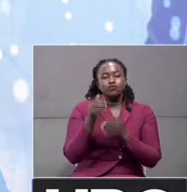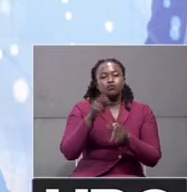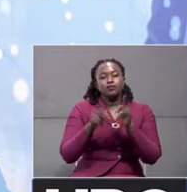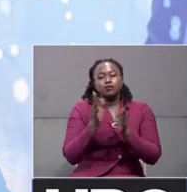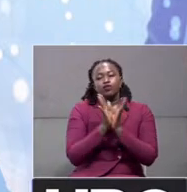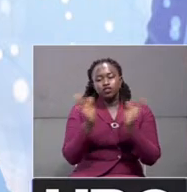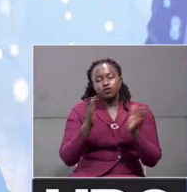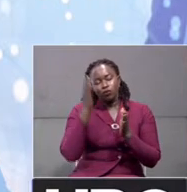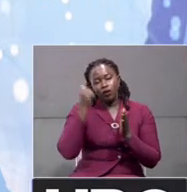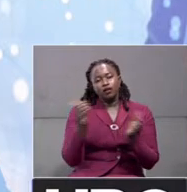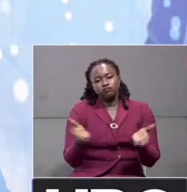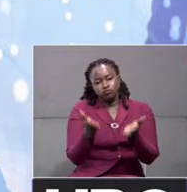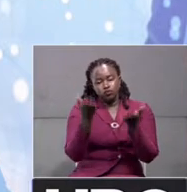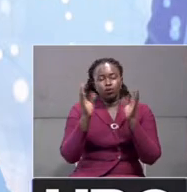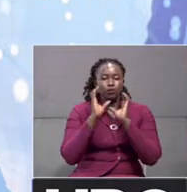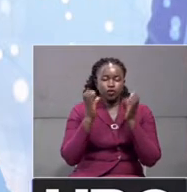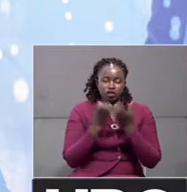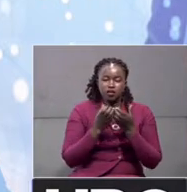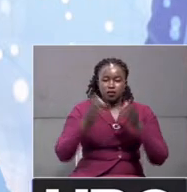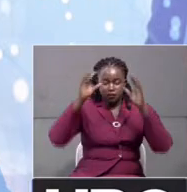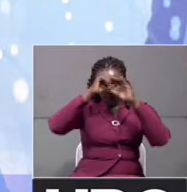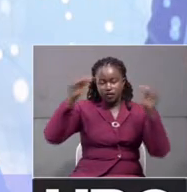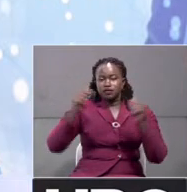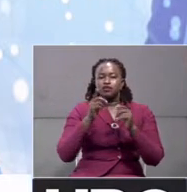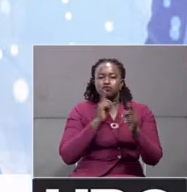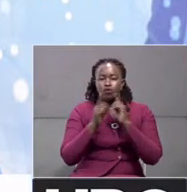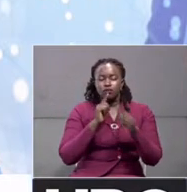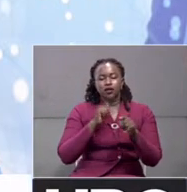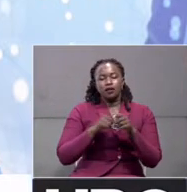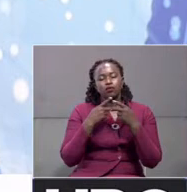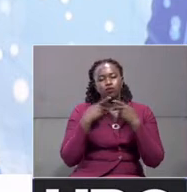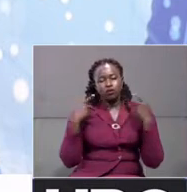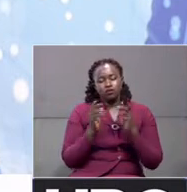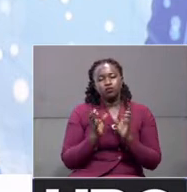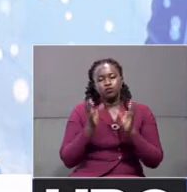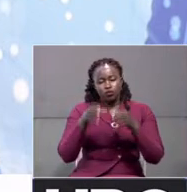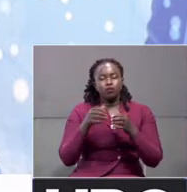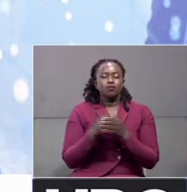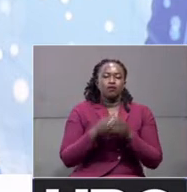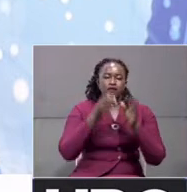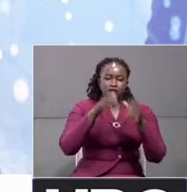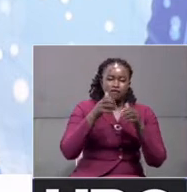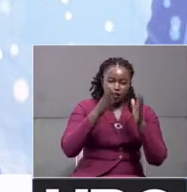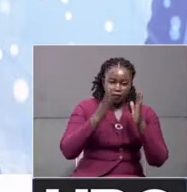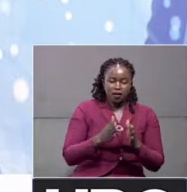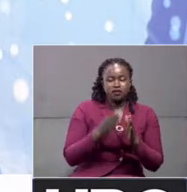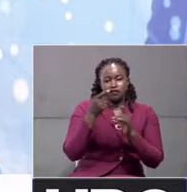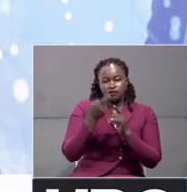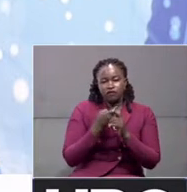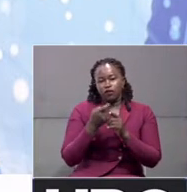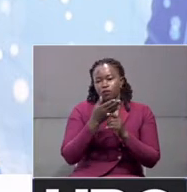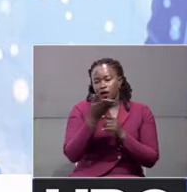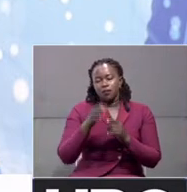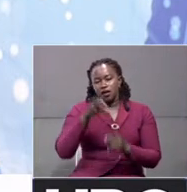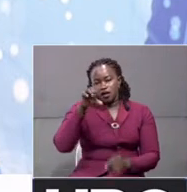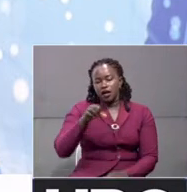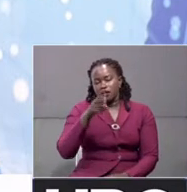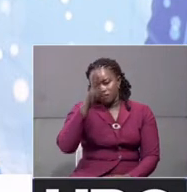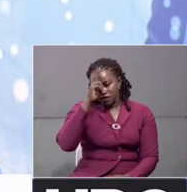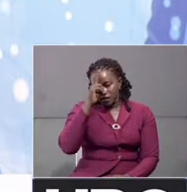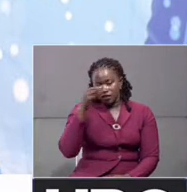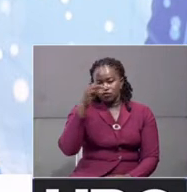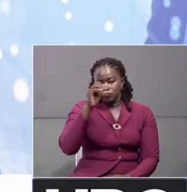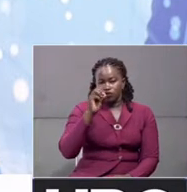uplift communities. The president said this while hosting a group of exemplary farmers from the 9 villages of